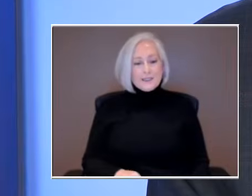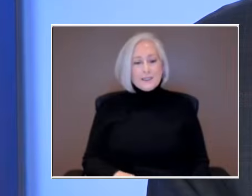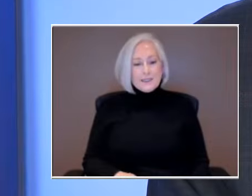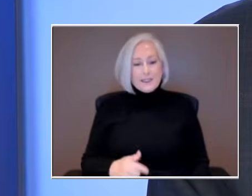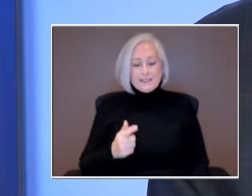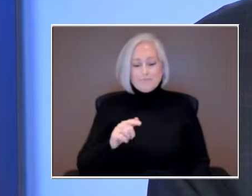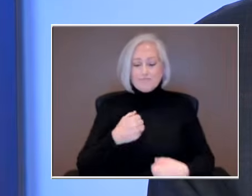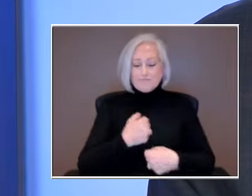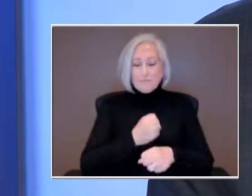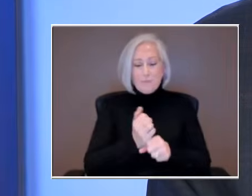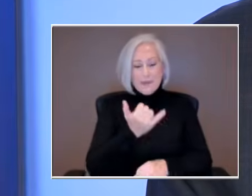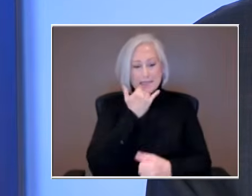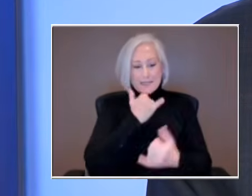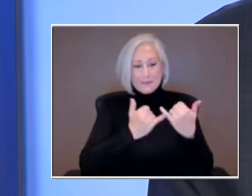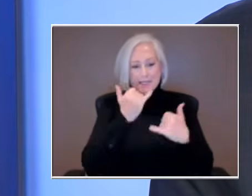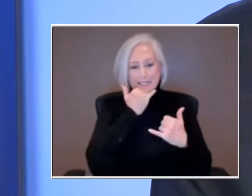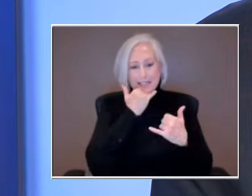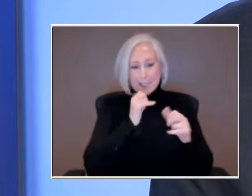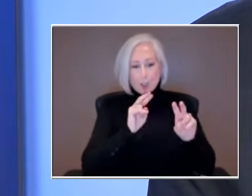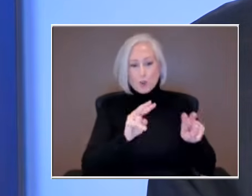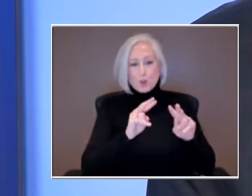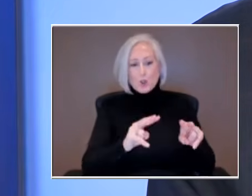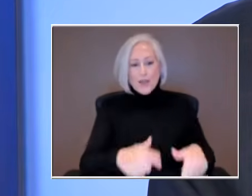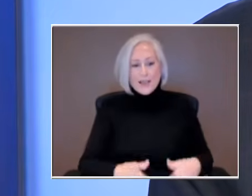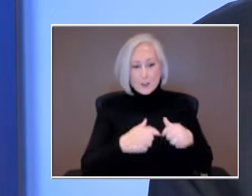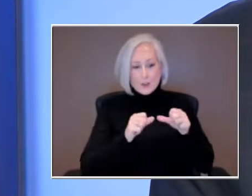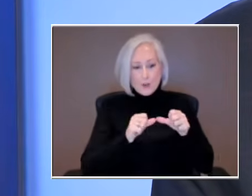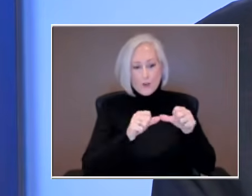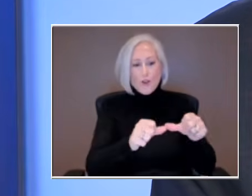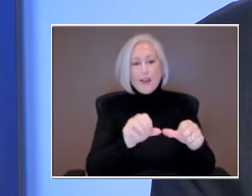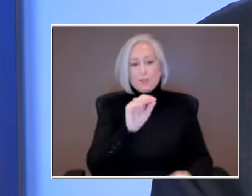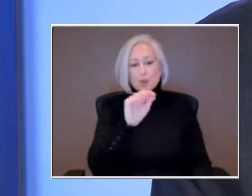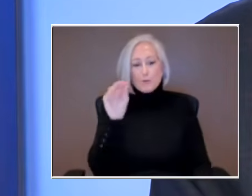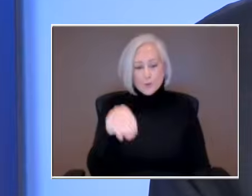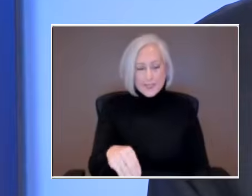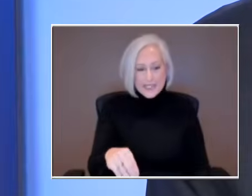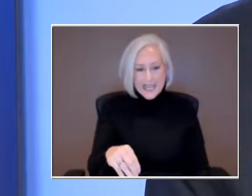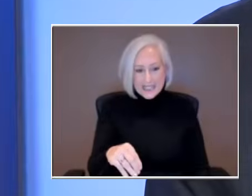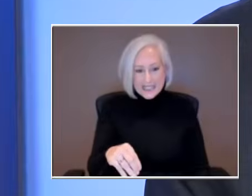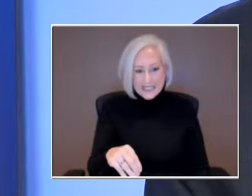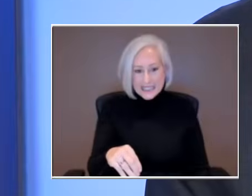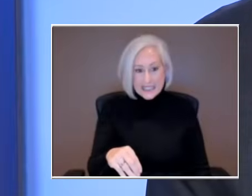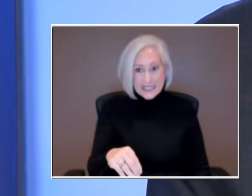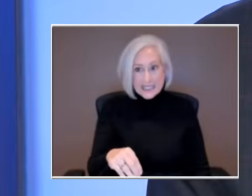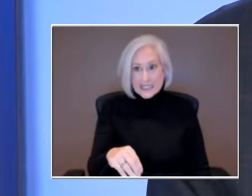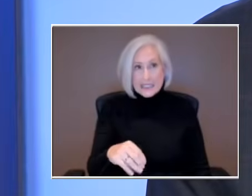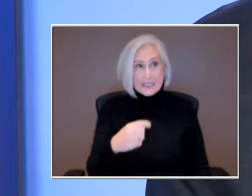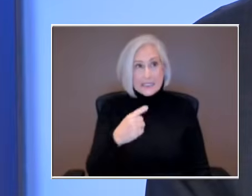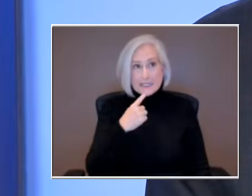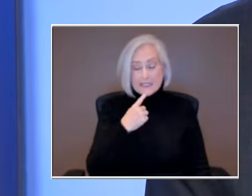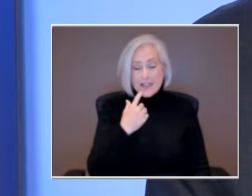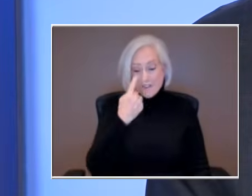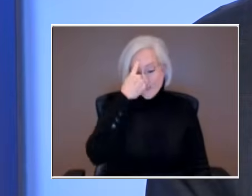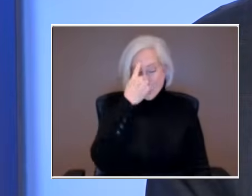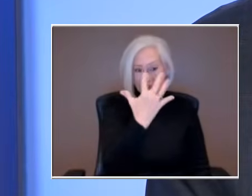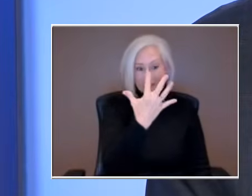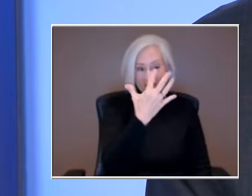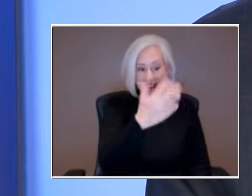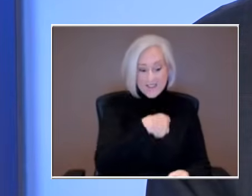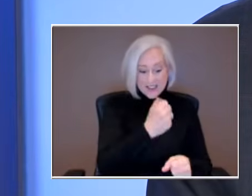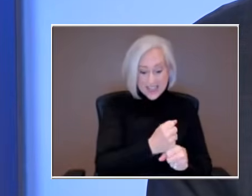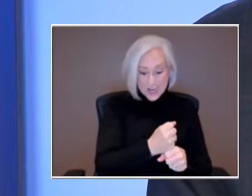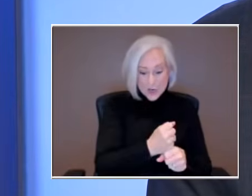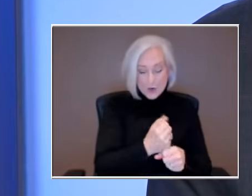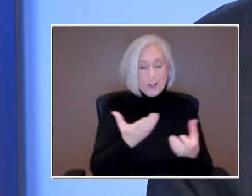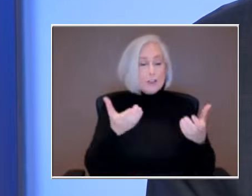looking at the survival statistics. Oh boy. And the 5-year was maybe like 20%. I think the 10-year